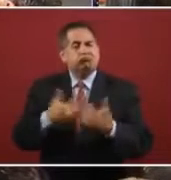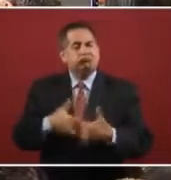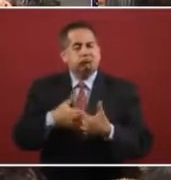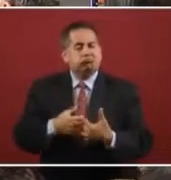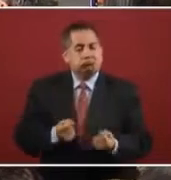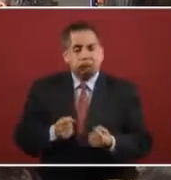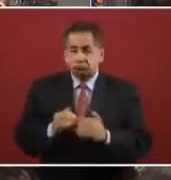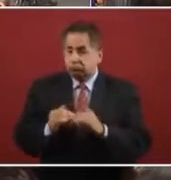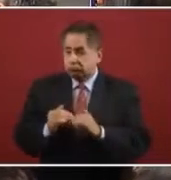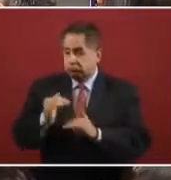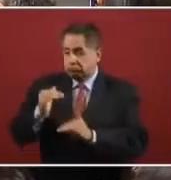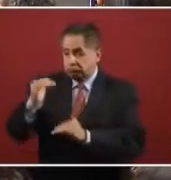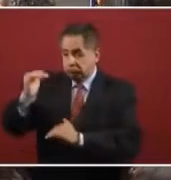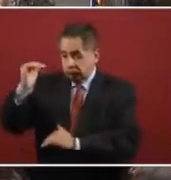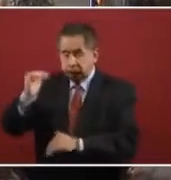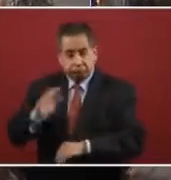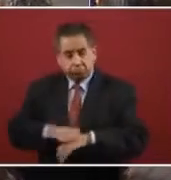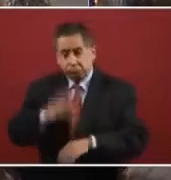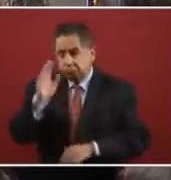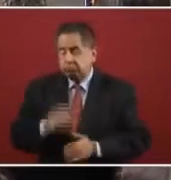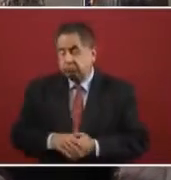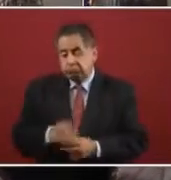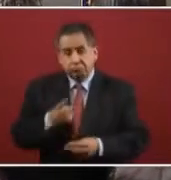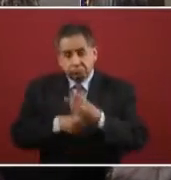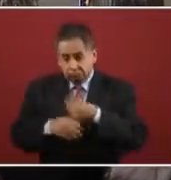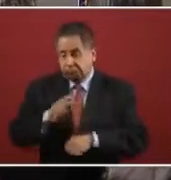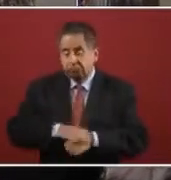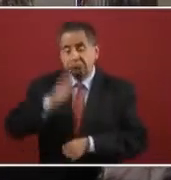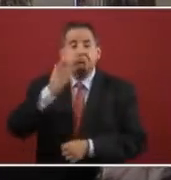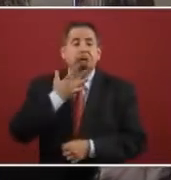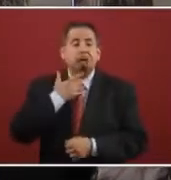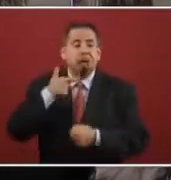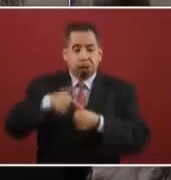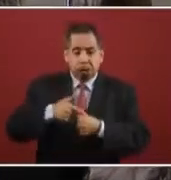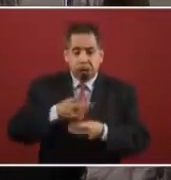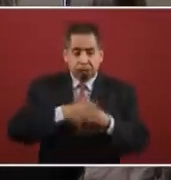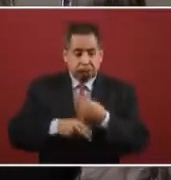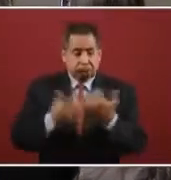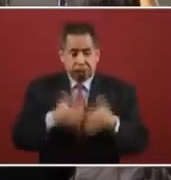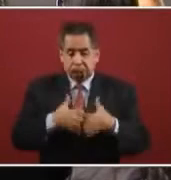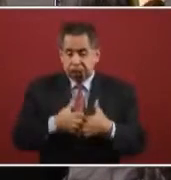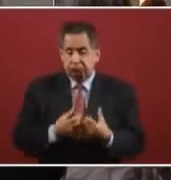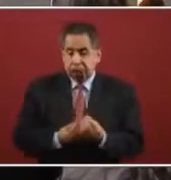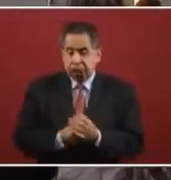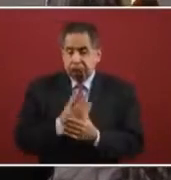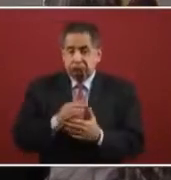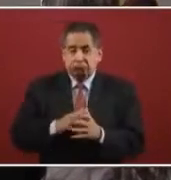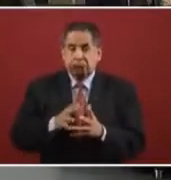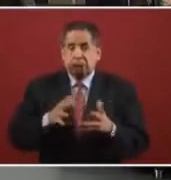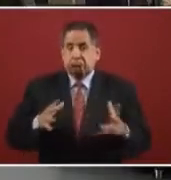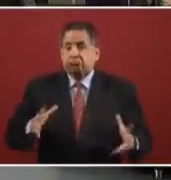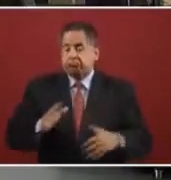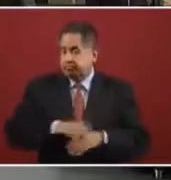produced of gas, and it's increased, the volume and production.